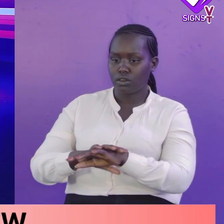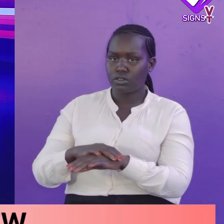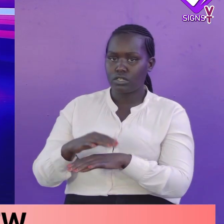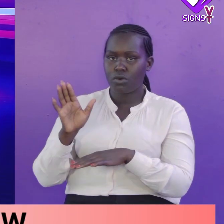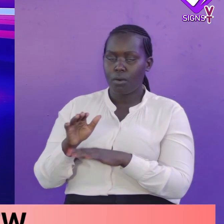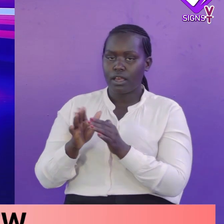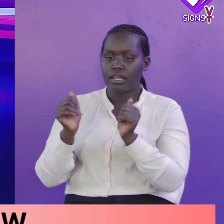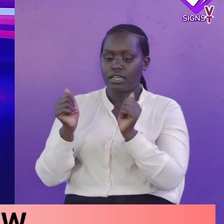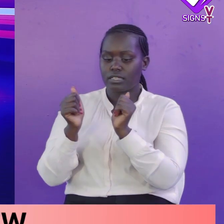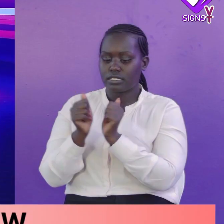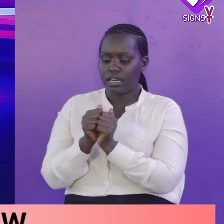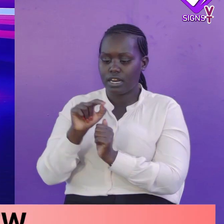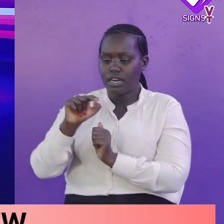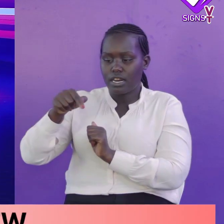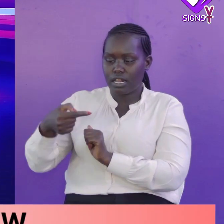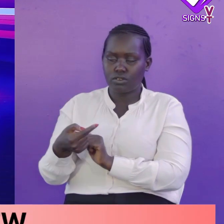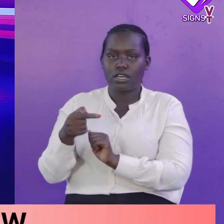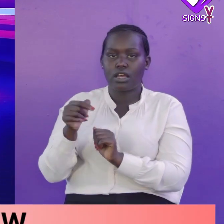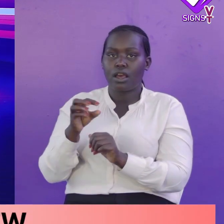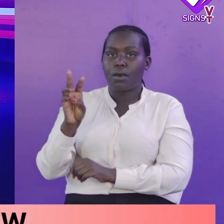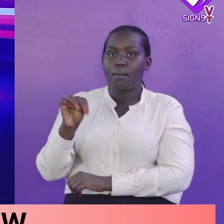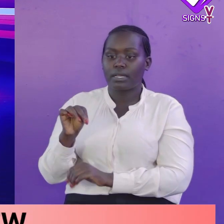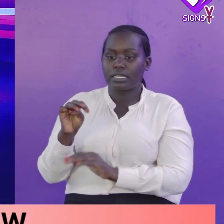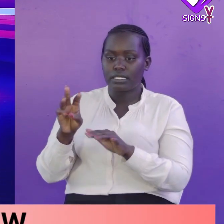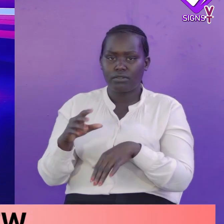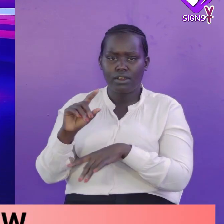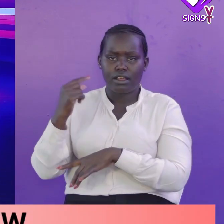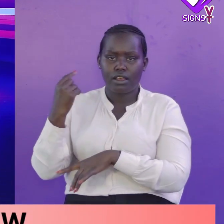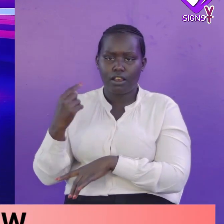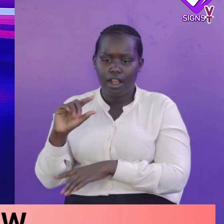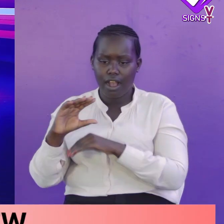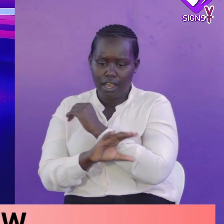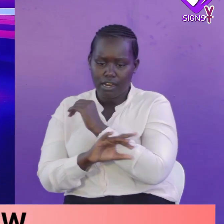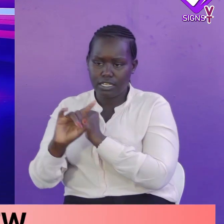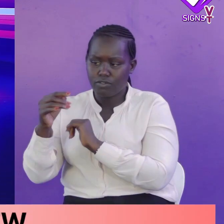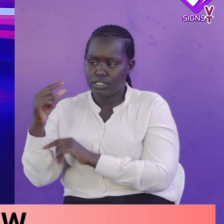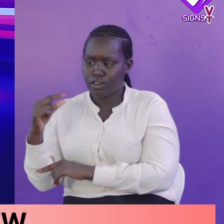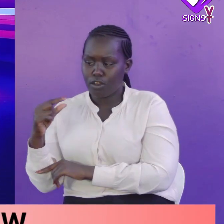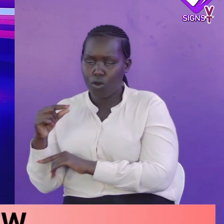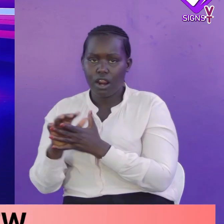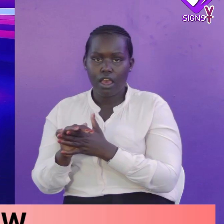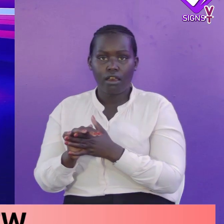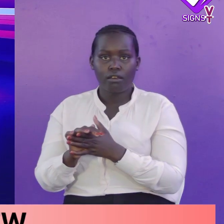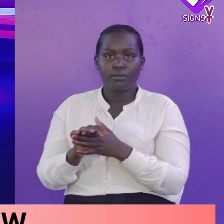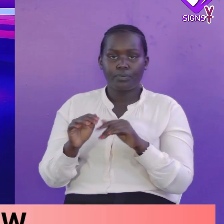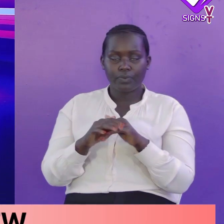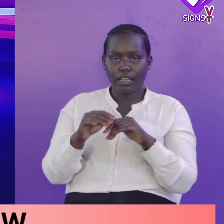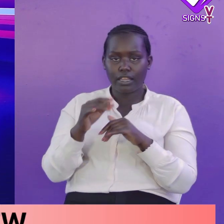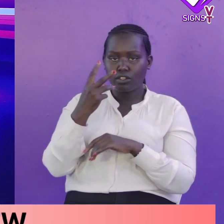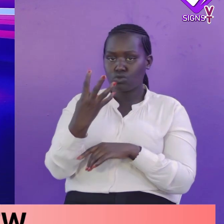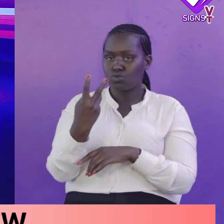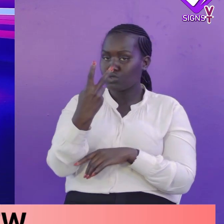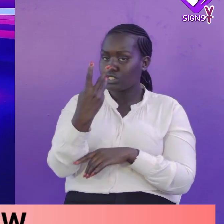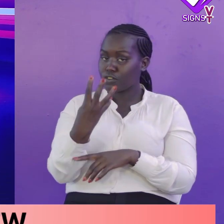10,000 meters, delivering the country's first gold medal in the competition. The 24-year-old produced